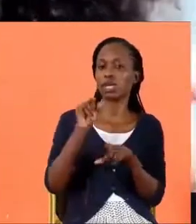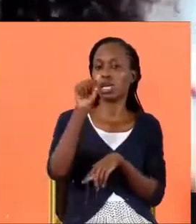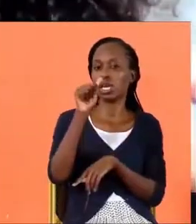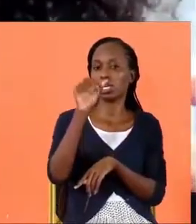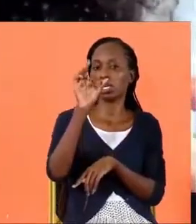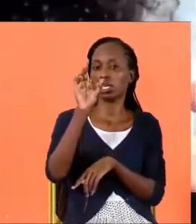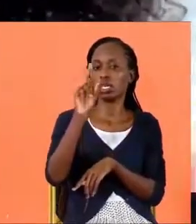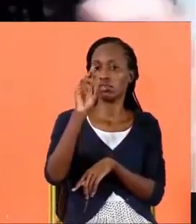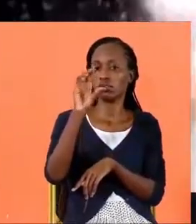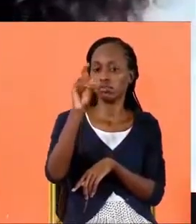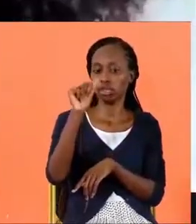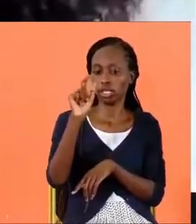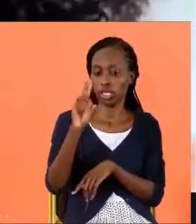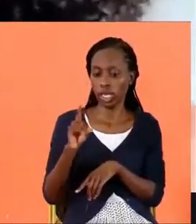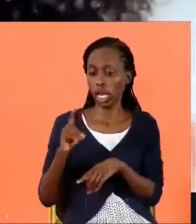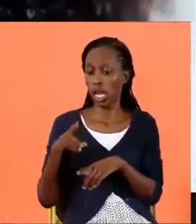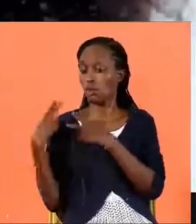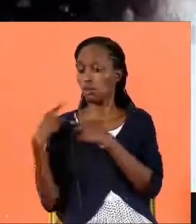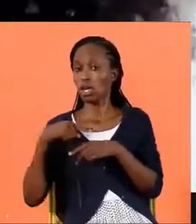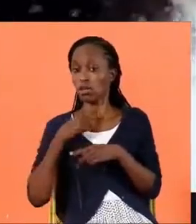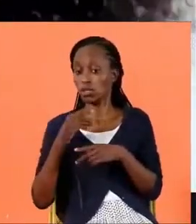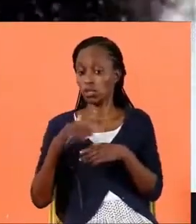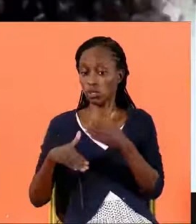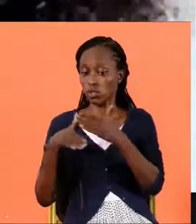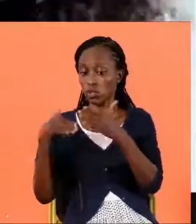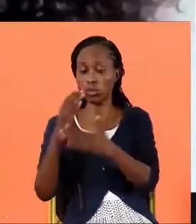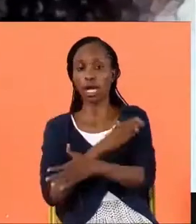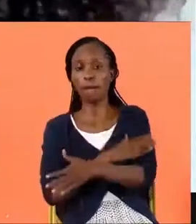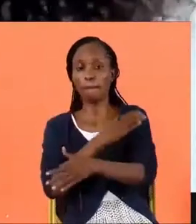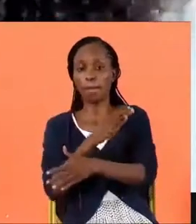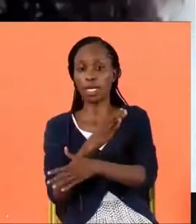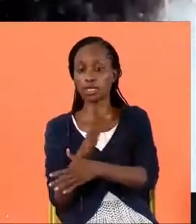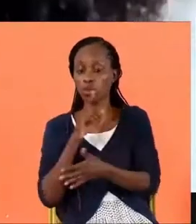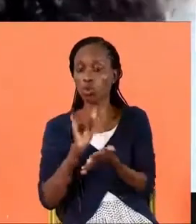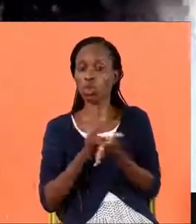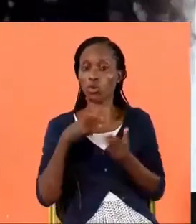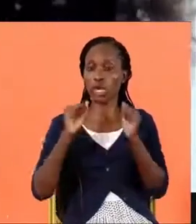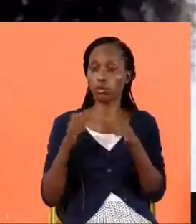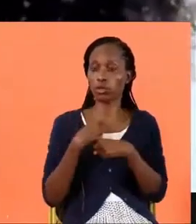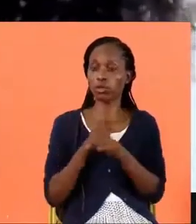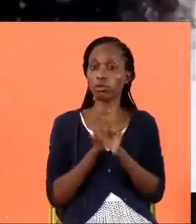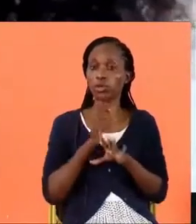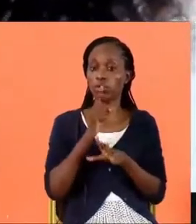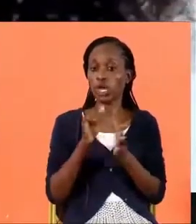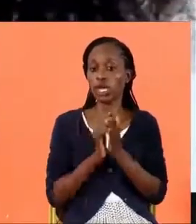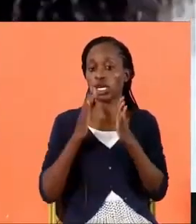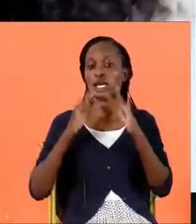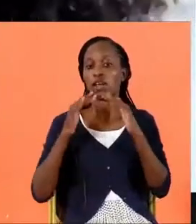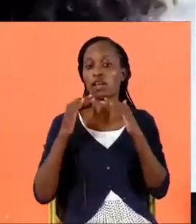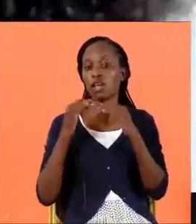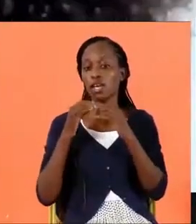Our role is to have forums such as this to build capacity, right? So that we're able to then ensure that the correct information is going out